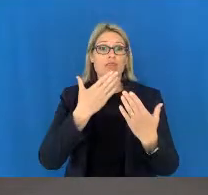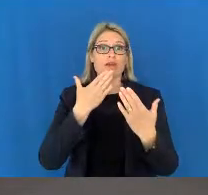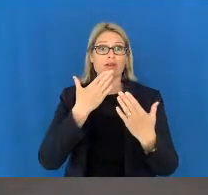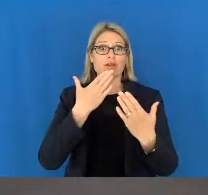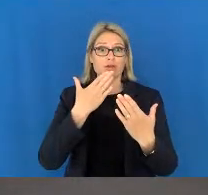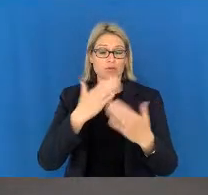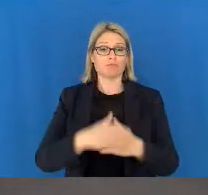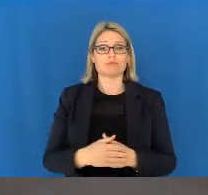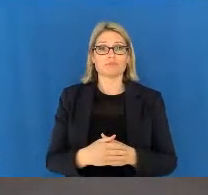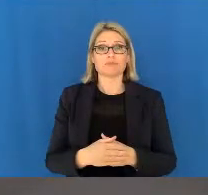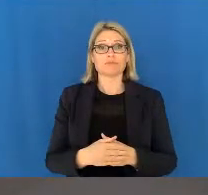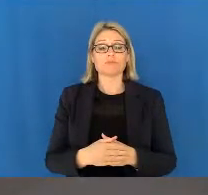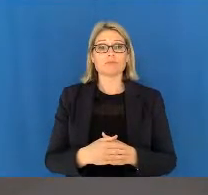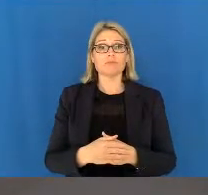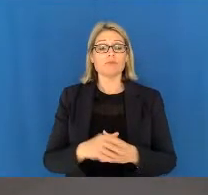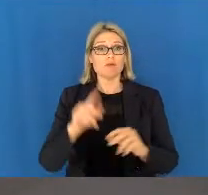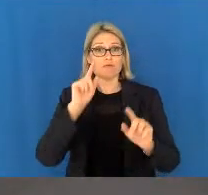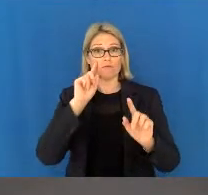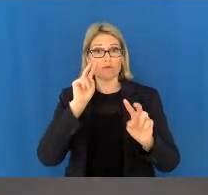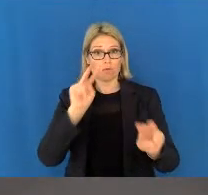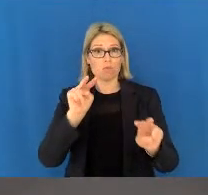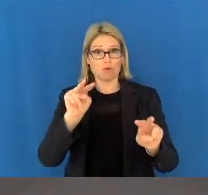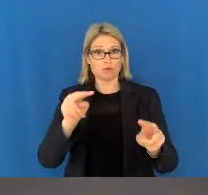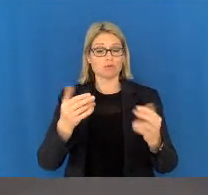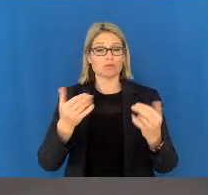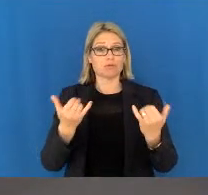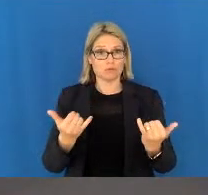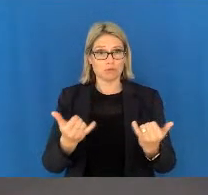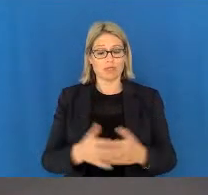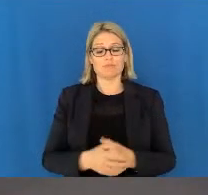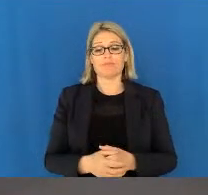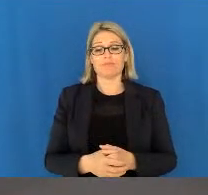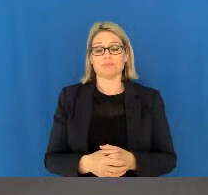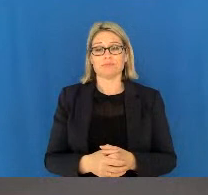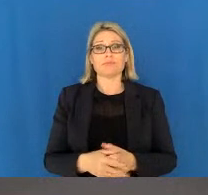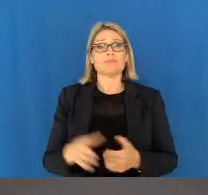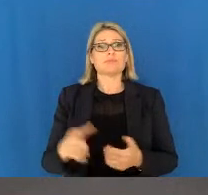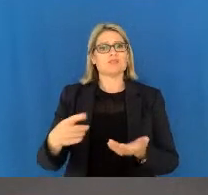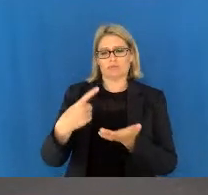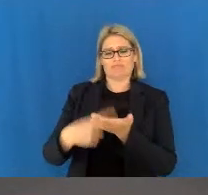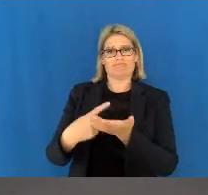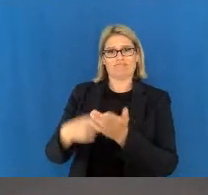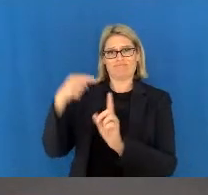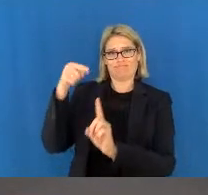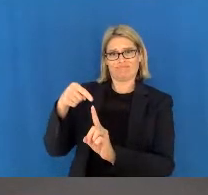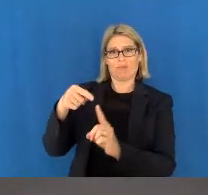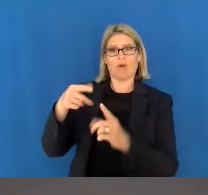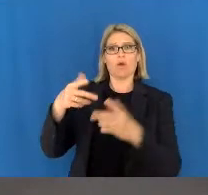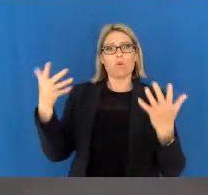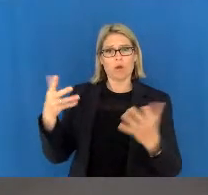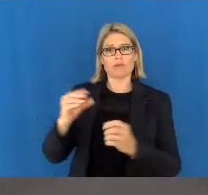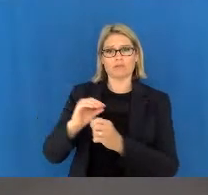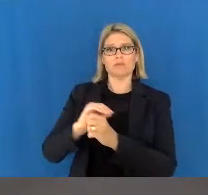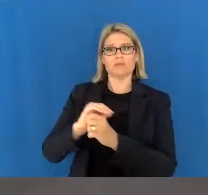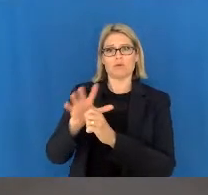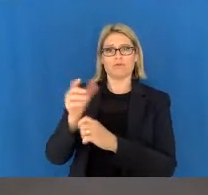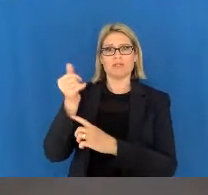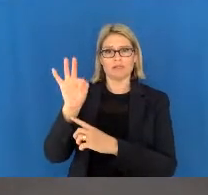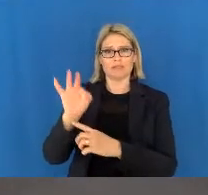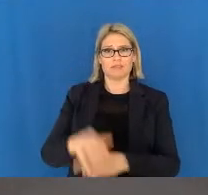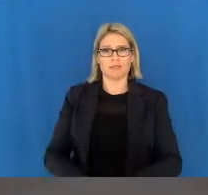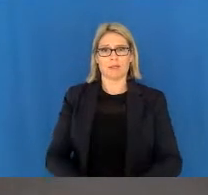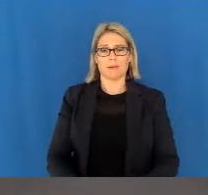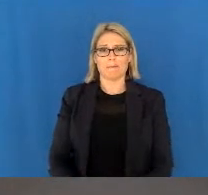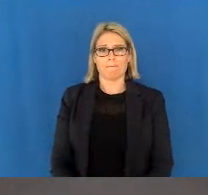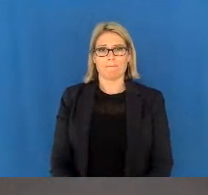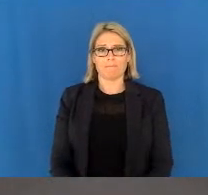this video session to discuss COVID-19. Welcome to today's live stream. My name is Bruce